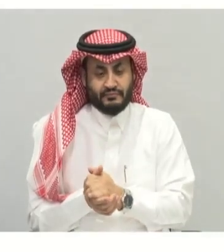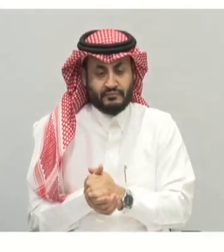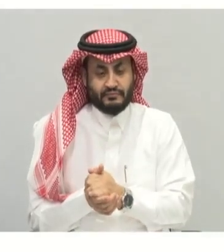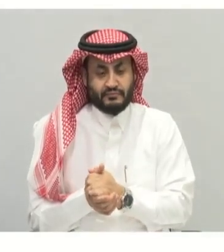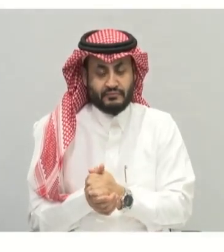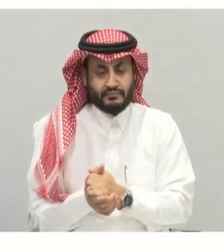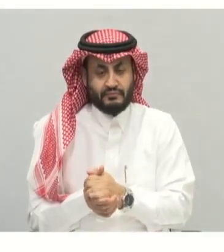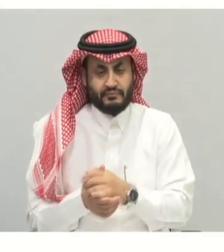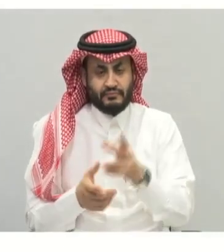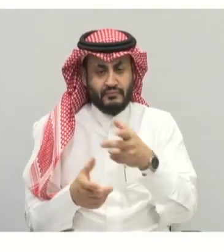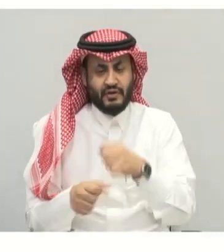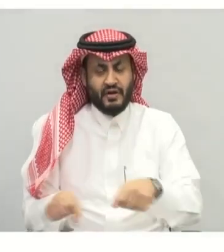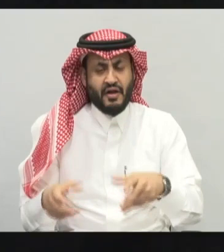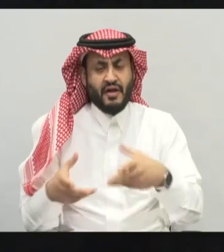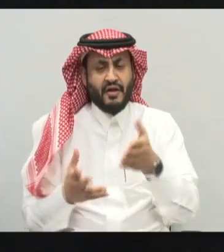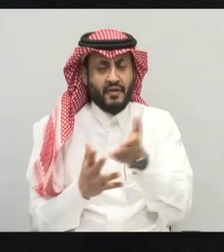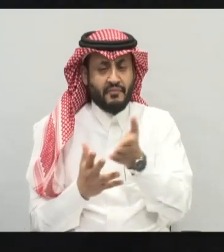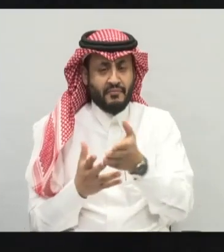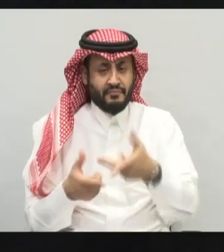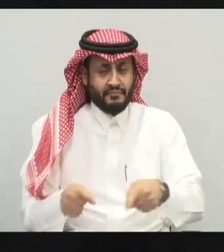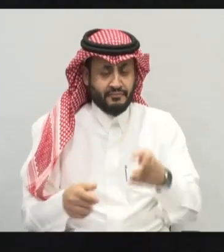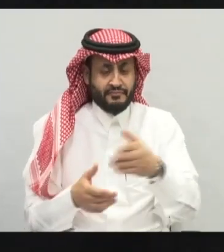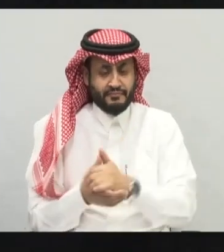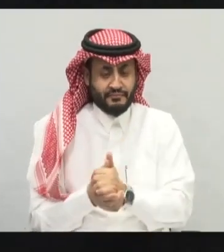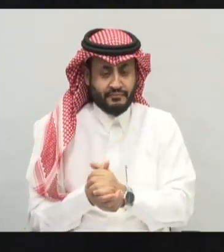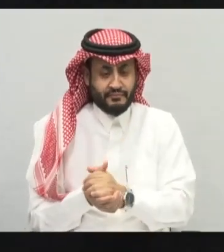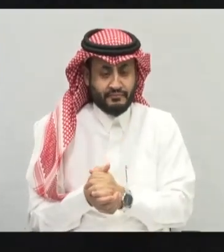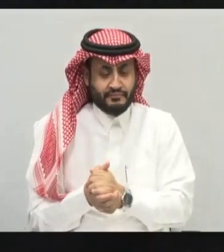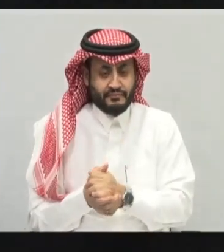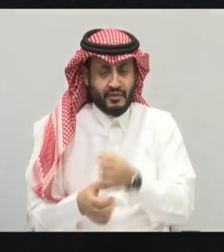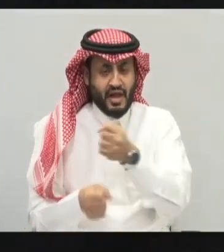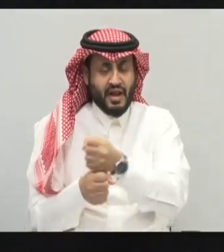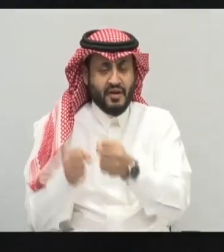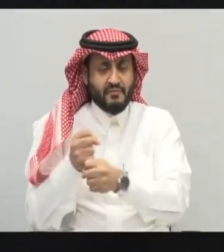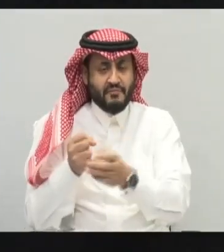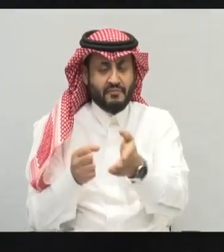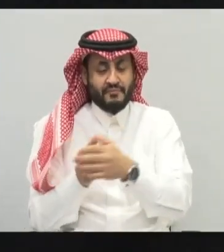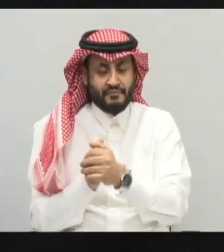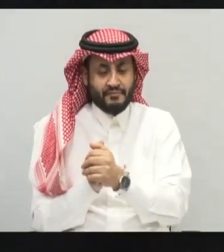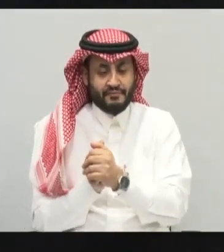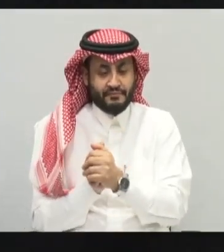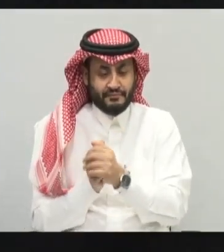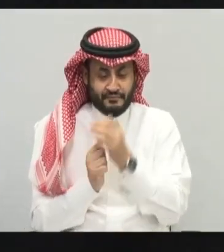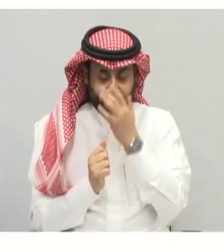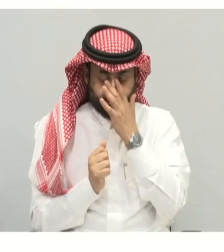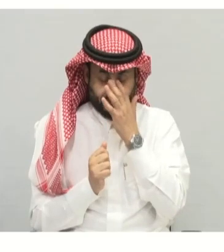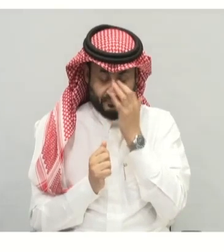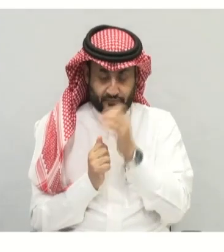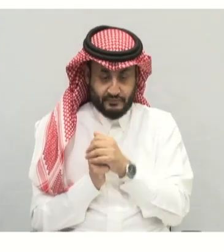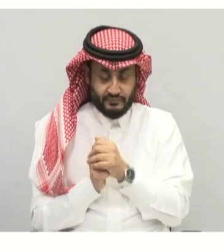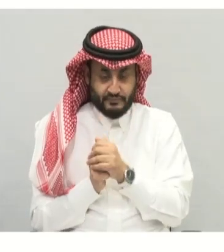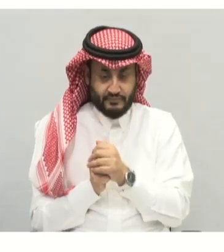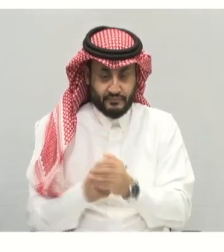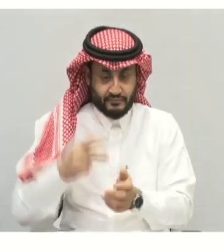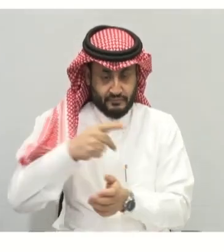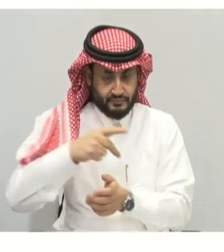uh the last part or the last lesson of this unit which is the form meaning and function where we use past perfect we said that